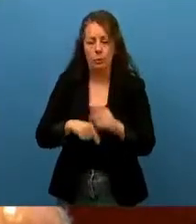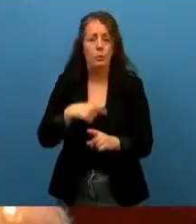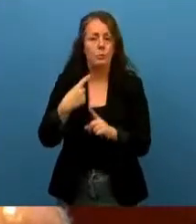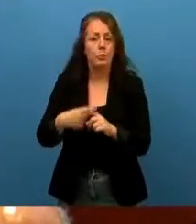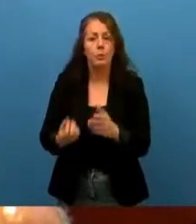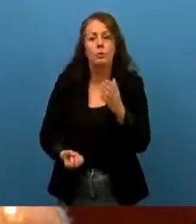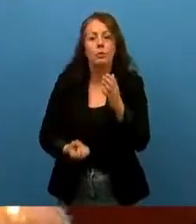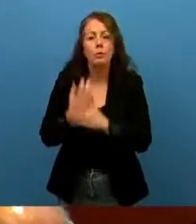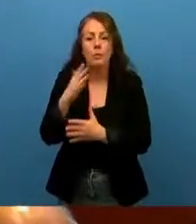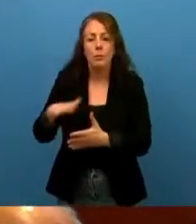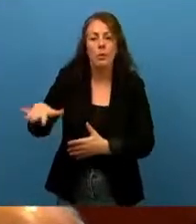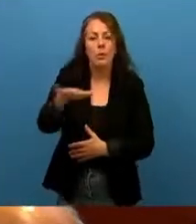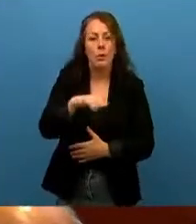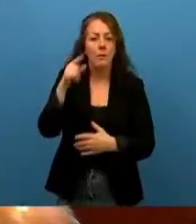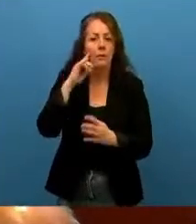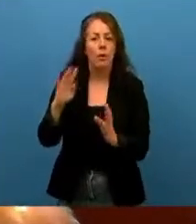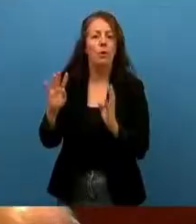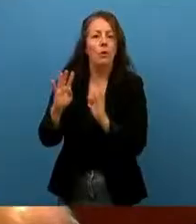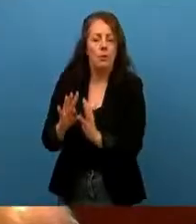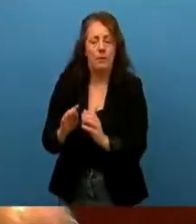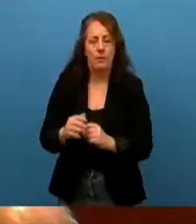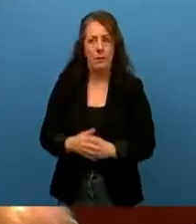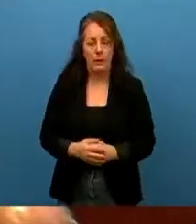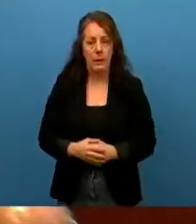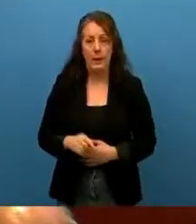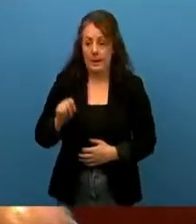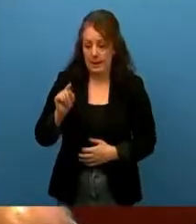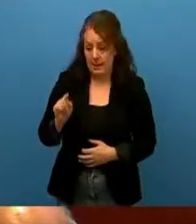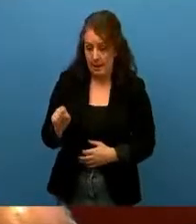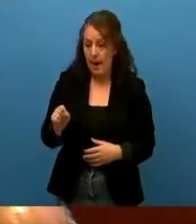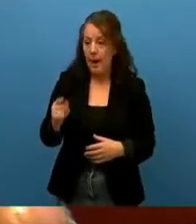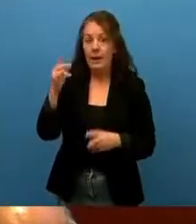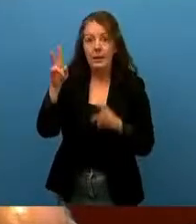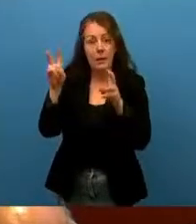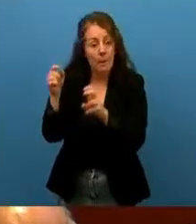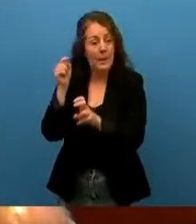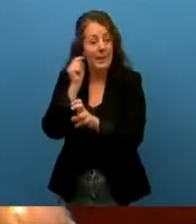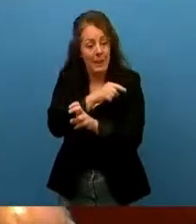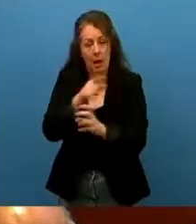at a minimum in council venues open to national human